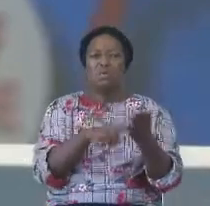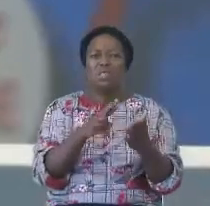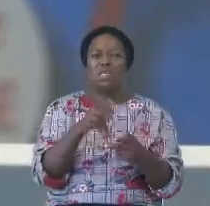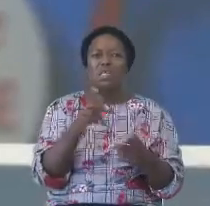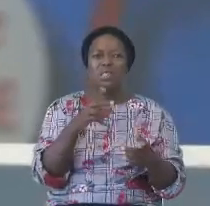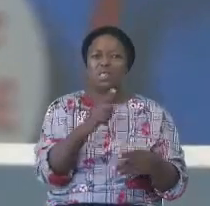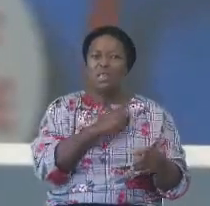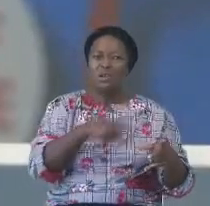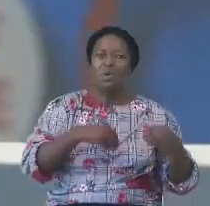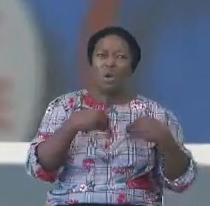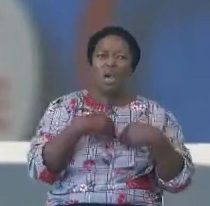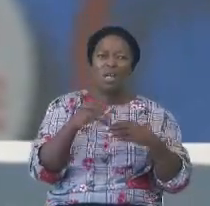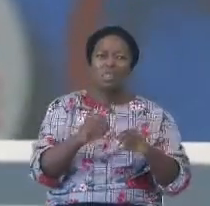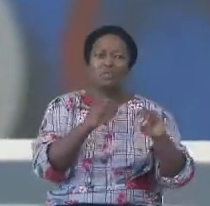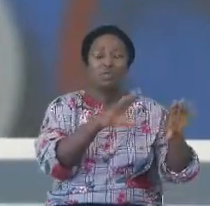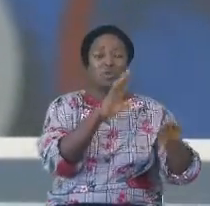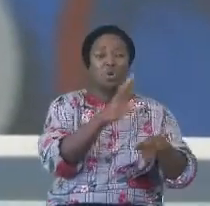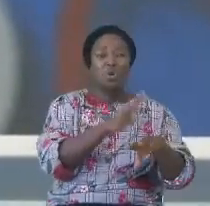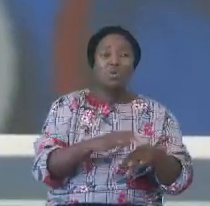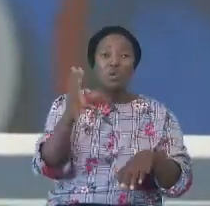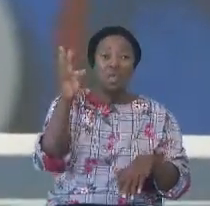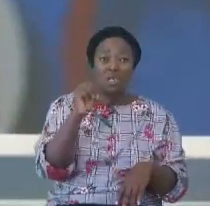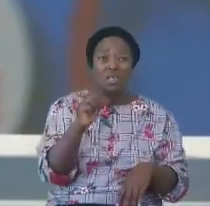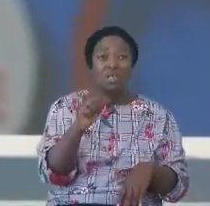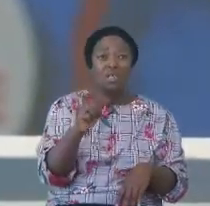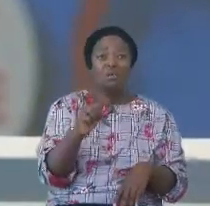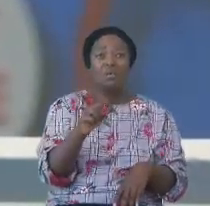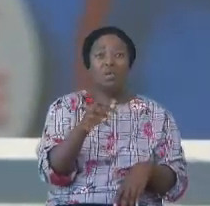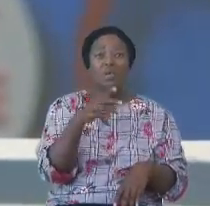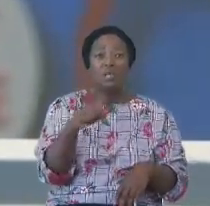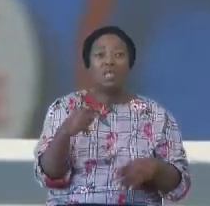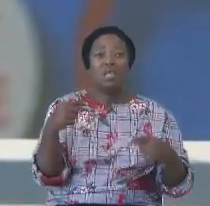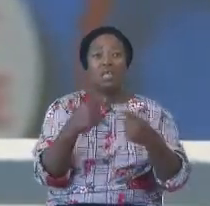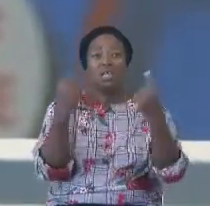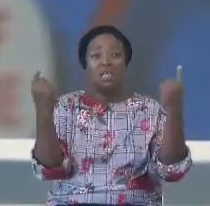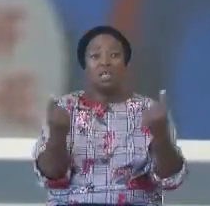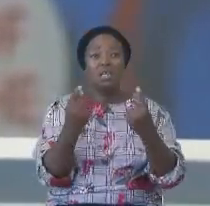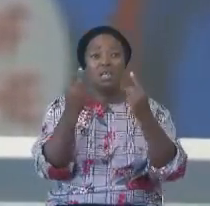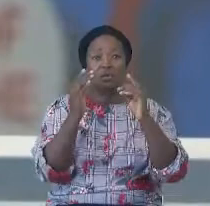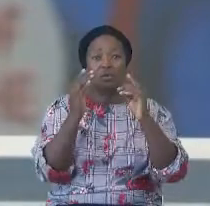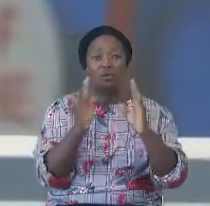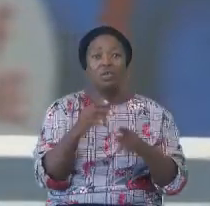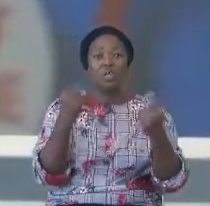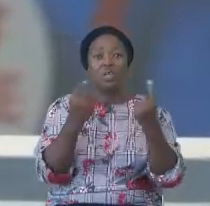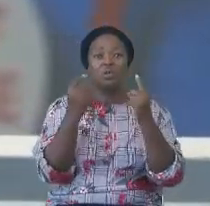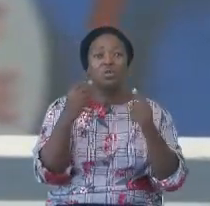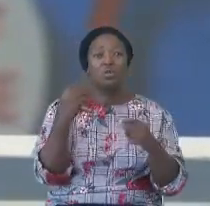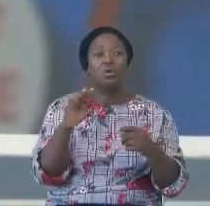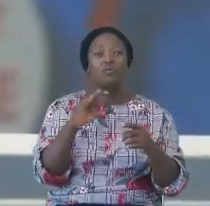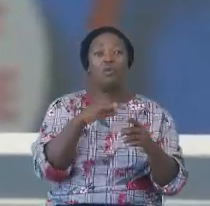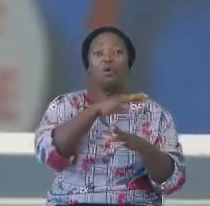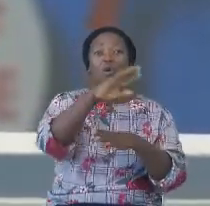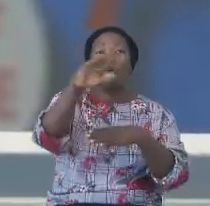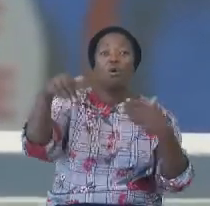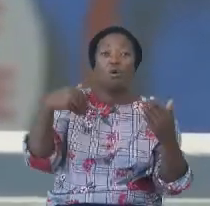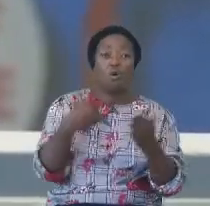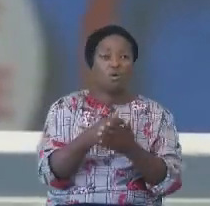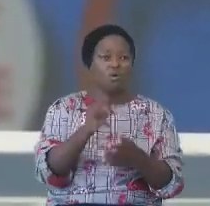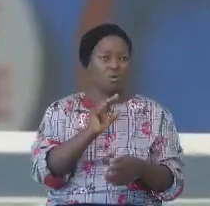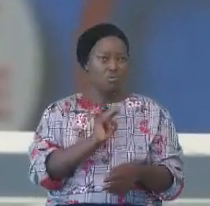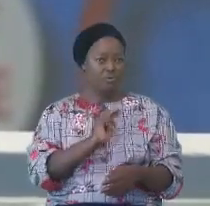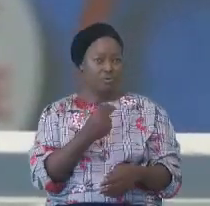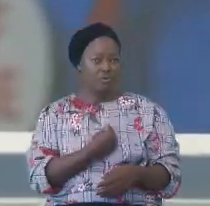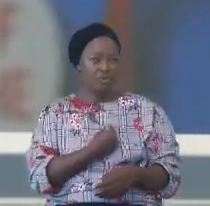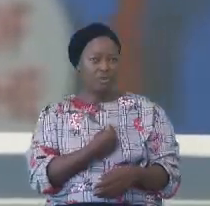him, look at that, your substitute, the Lord has laid on him the iniquity